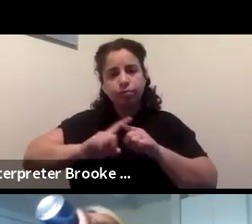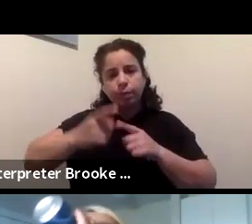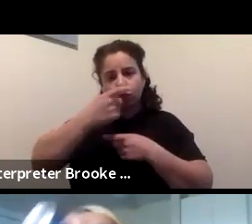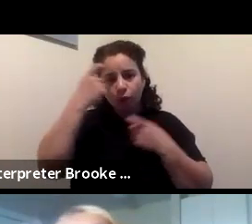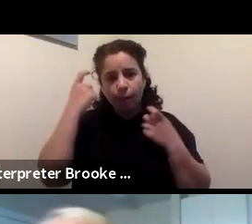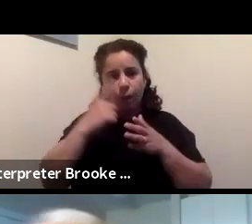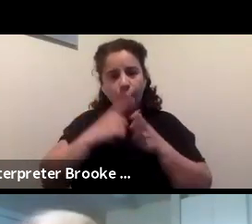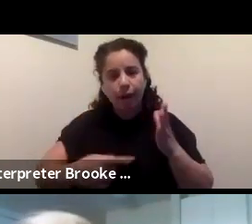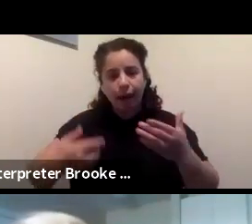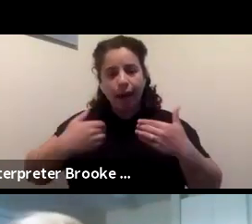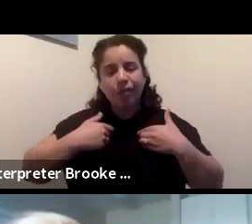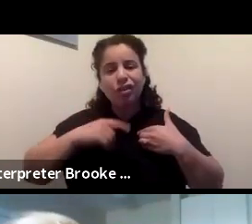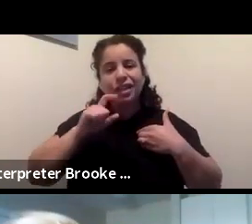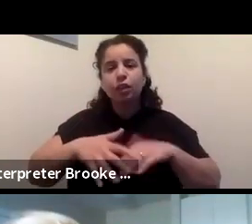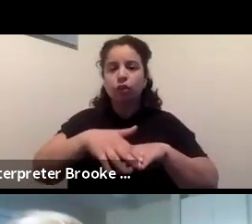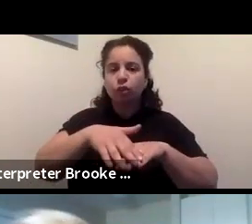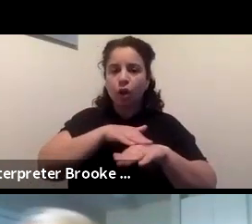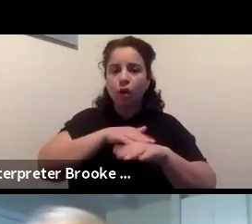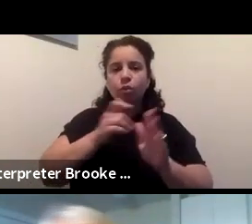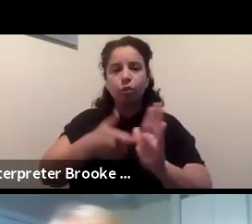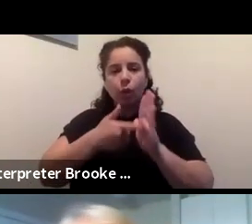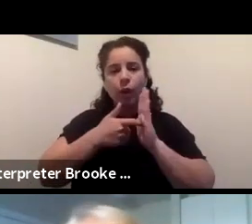the need for slowness and rest